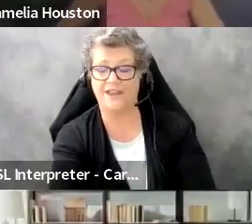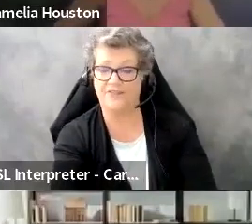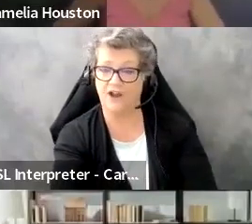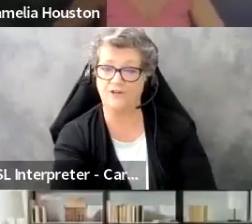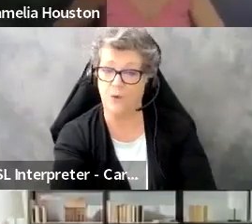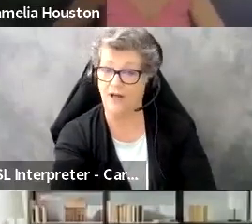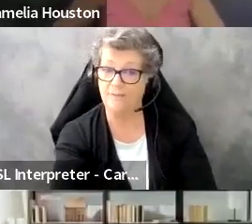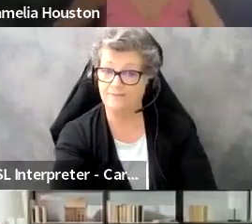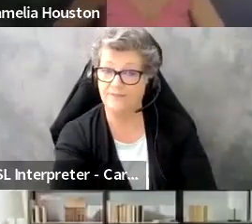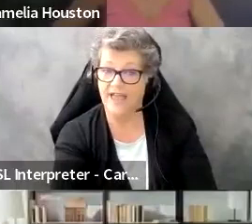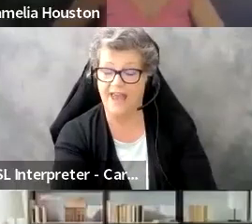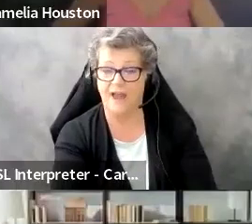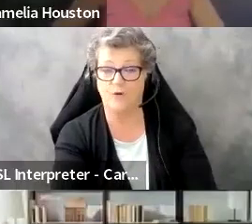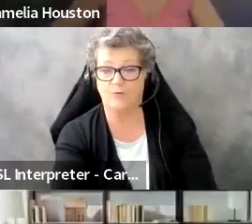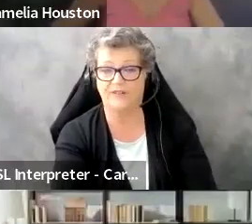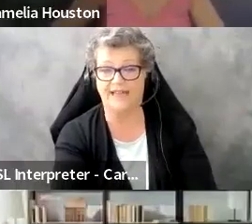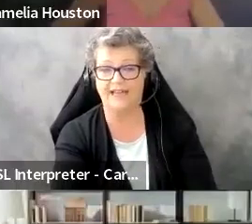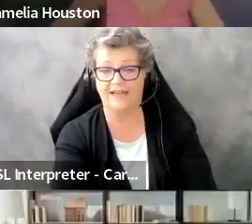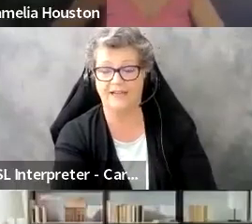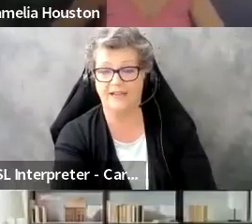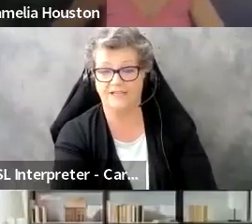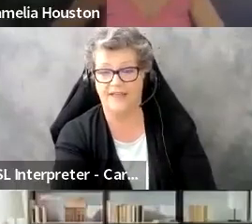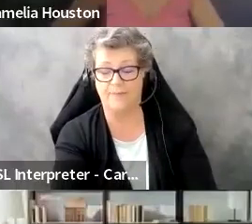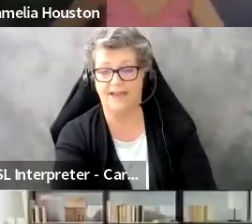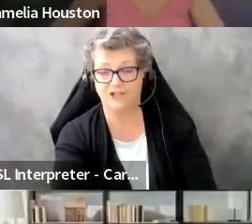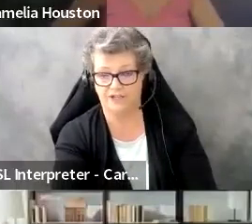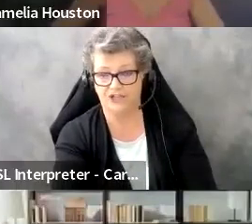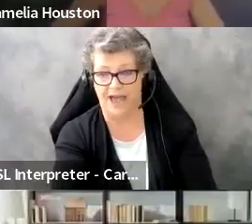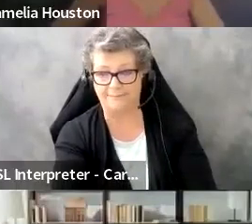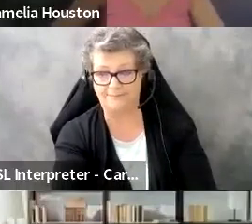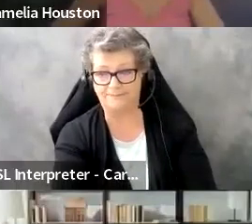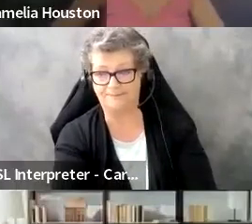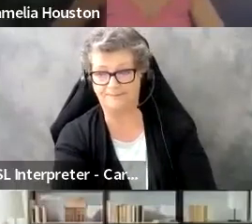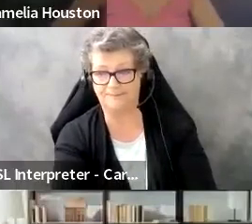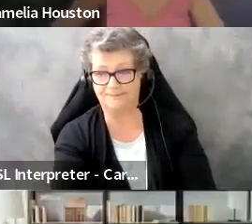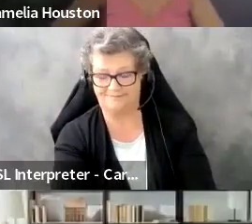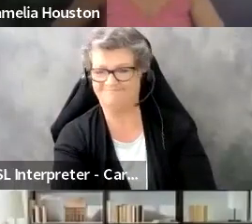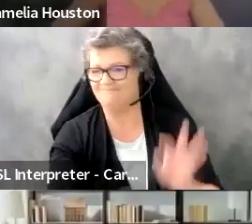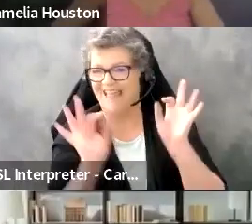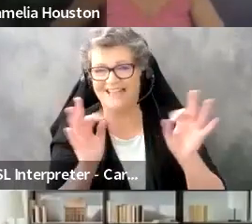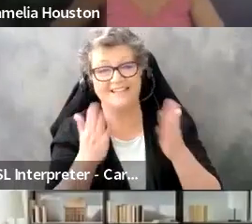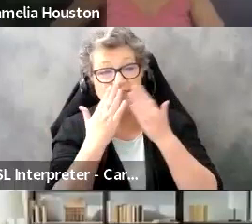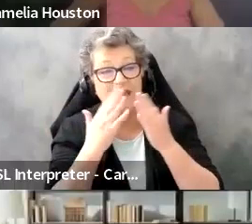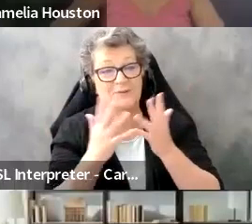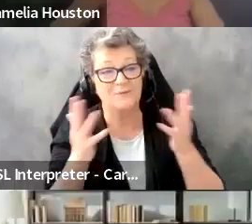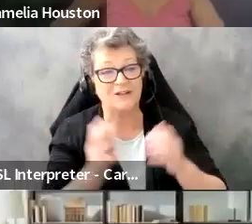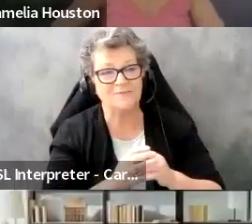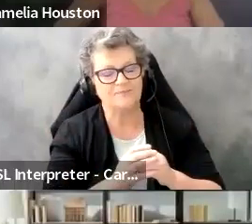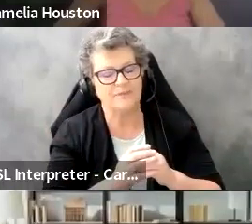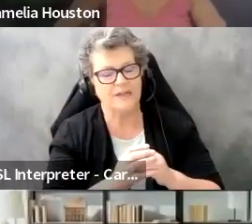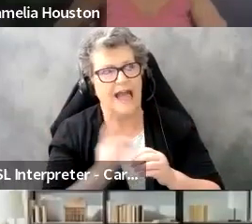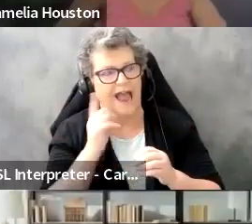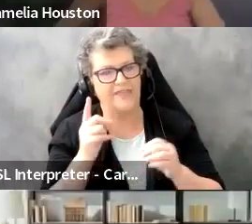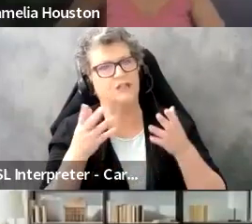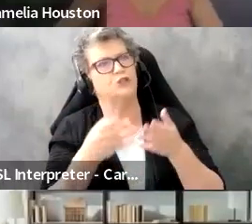that are added there as well. And I will put the link to that page in chat. Excellent. Thank you so much. Because I think